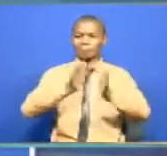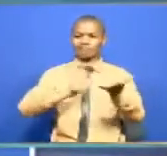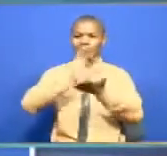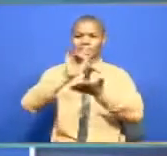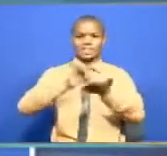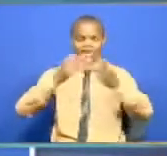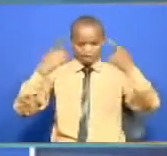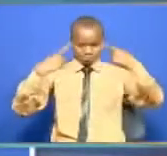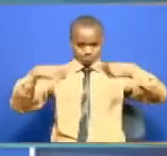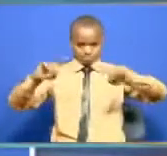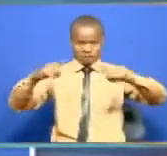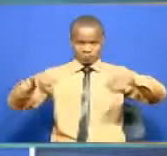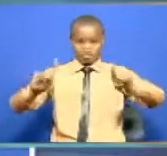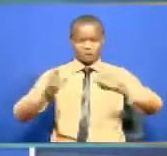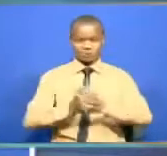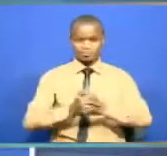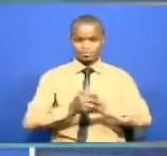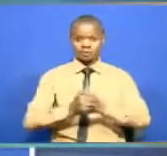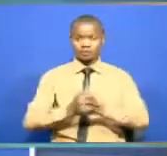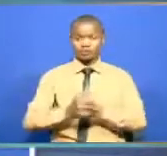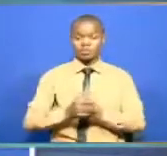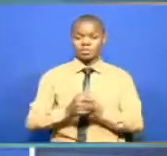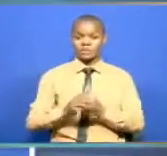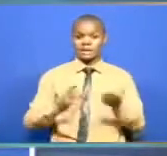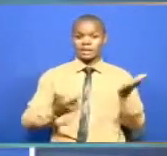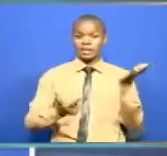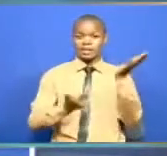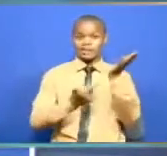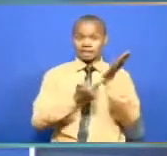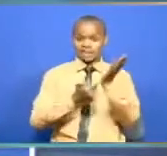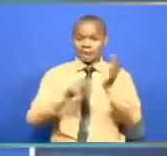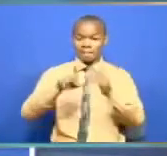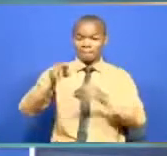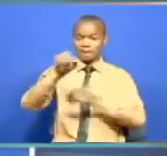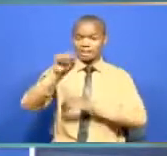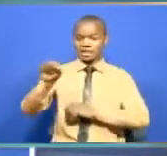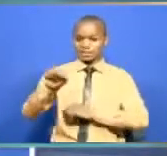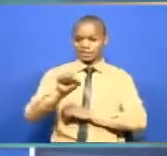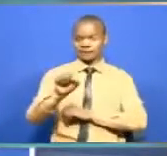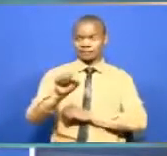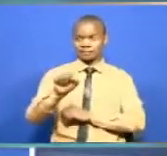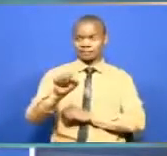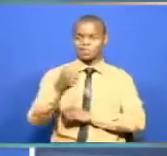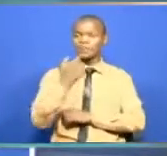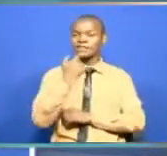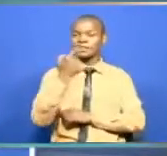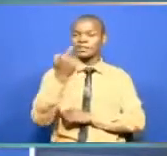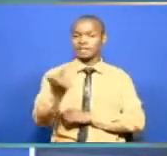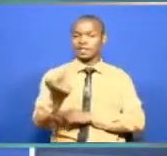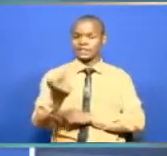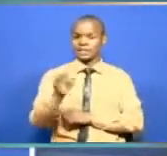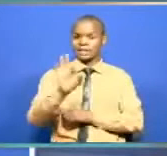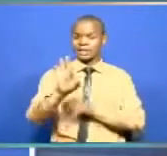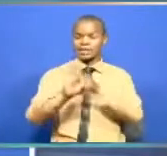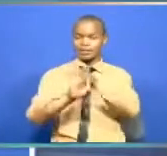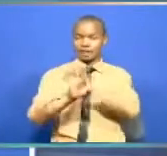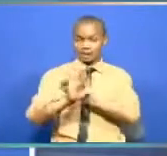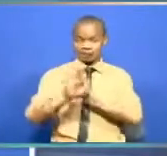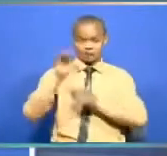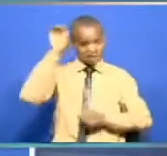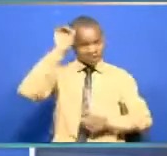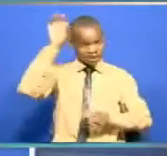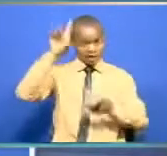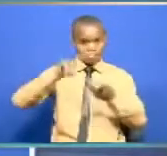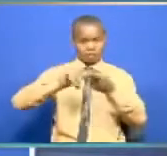technical training. Vocational and Technical Training Principal Secretary Dr. Julius Joan says the 3, namely Kiambu, Thika